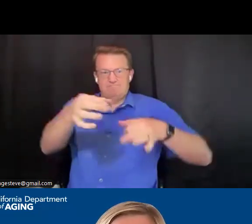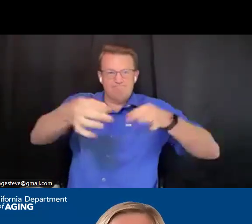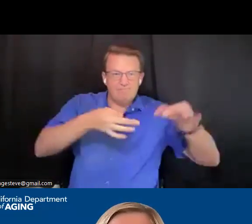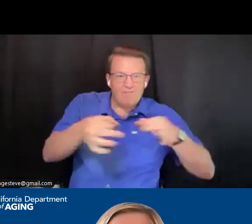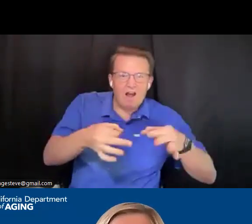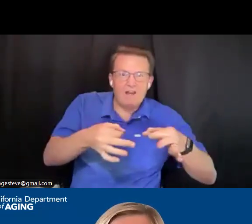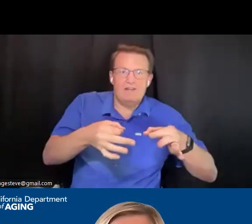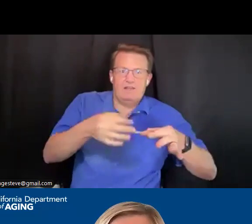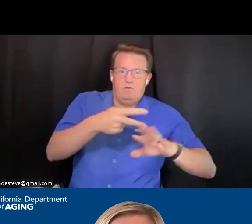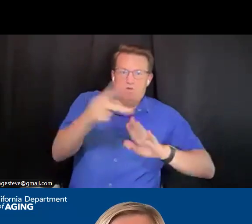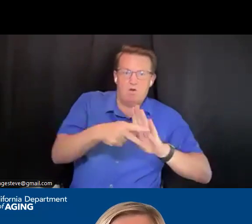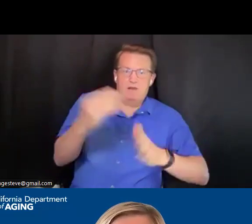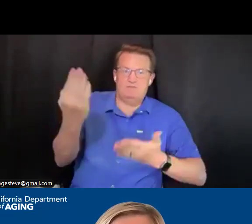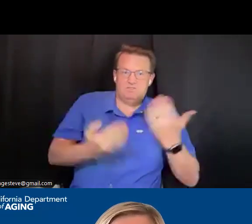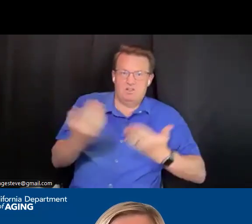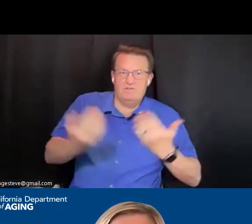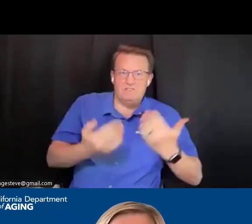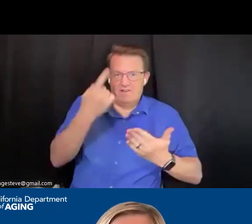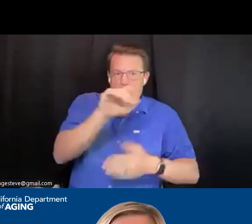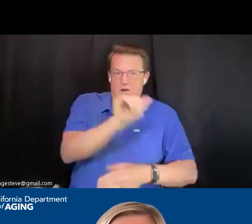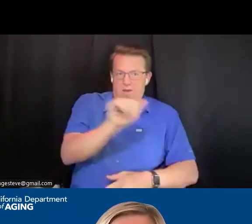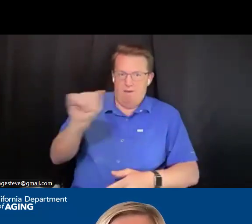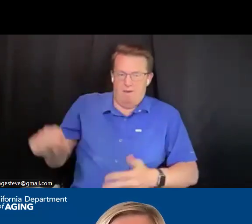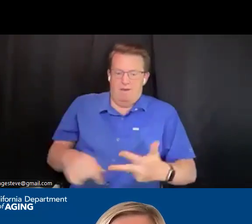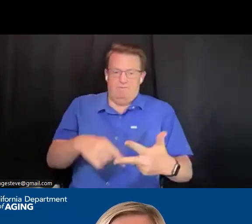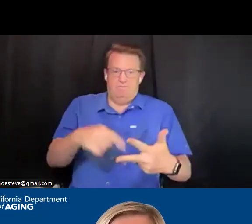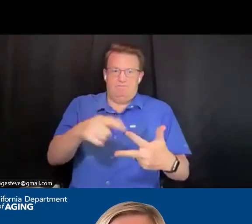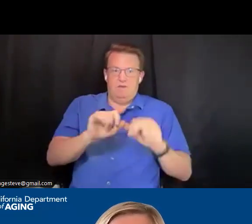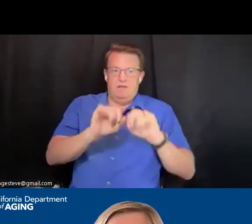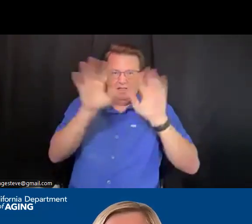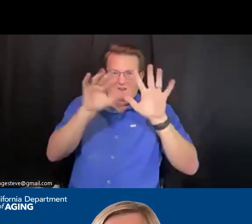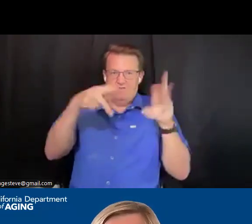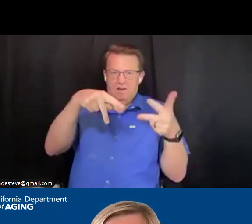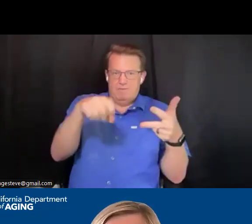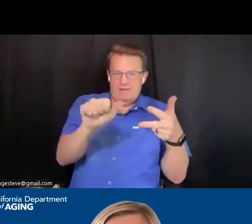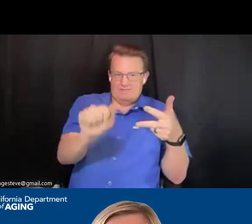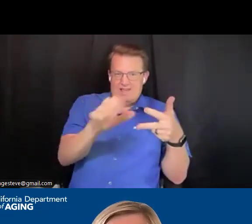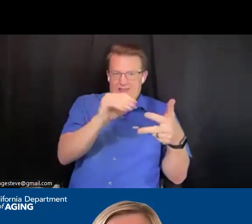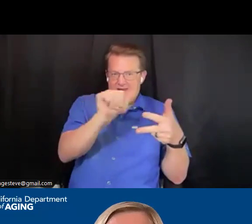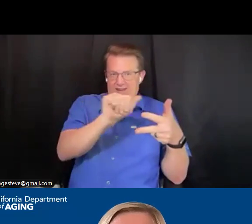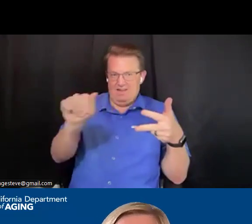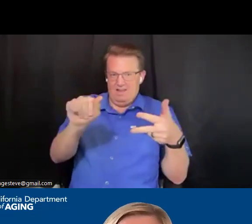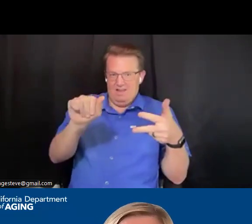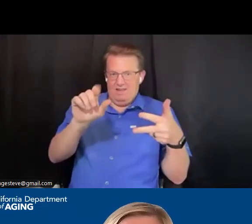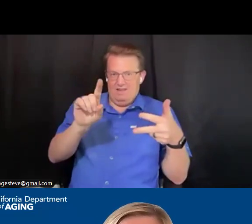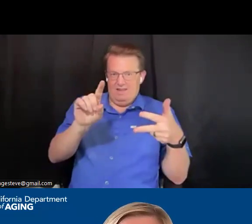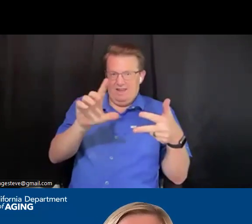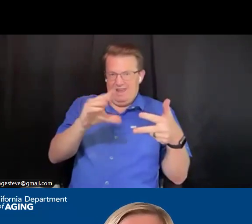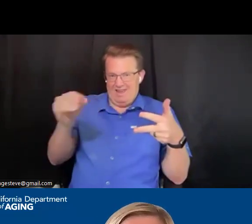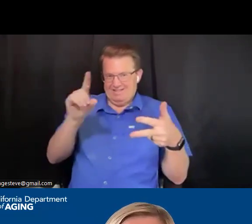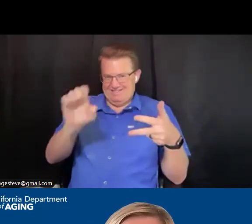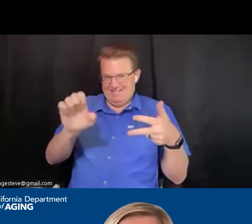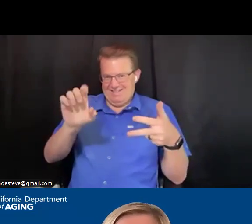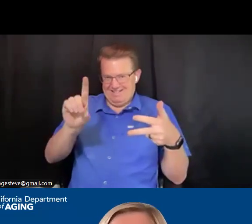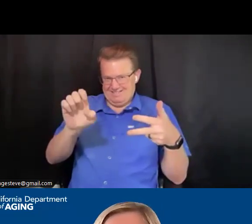services, clarifying PSA and AAA designations and de-designations, and updating